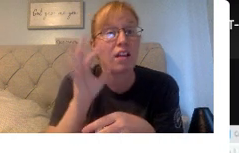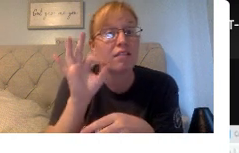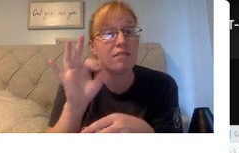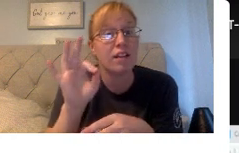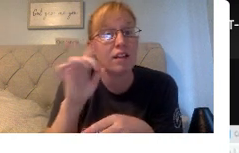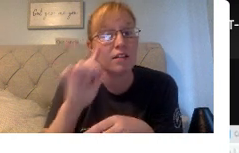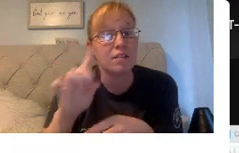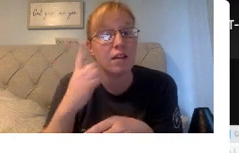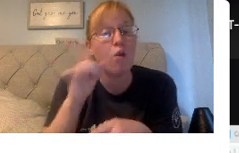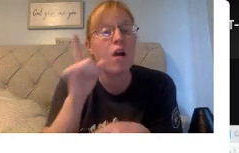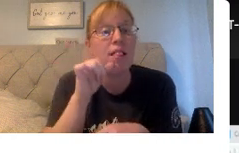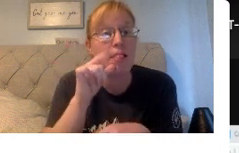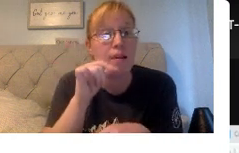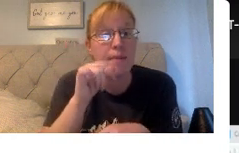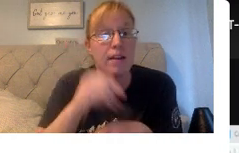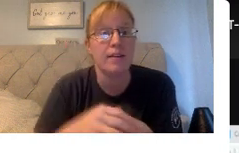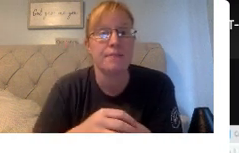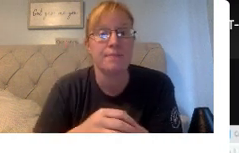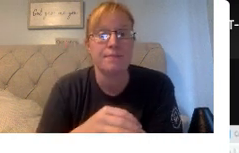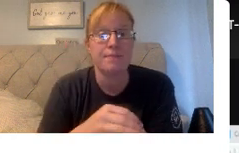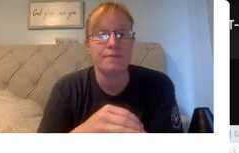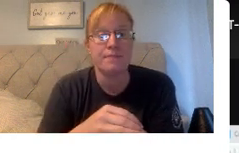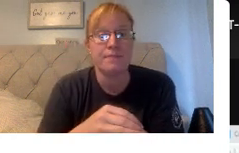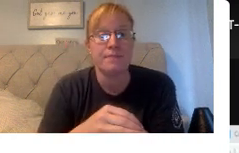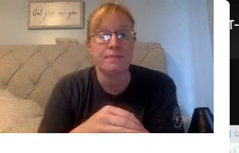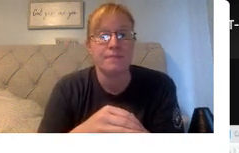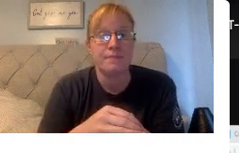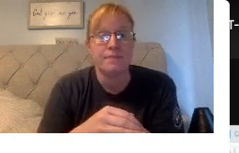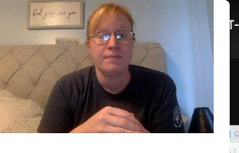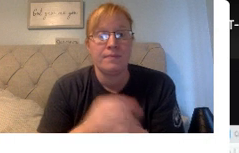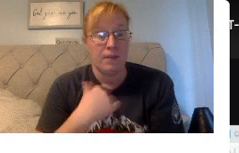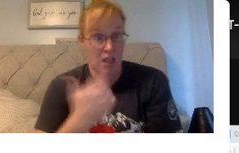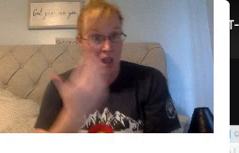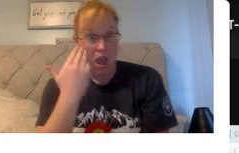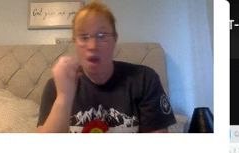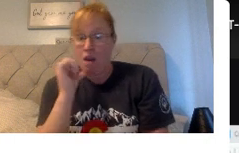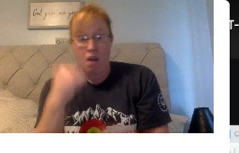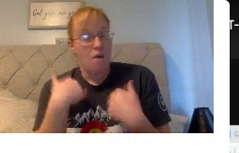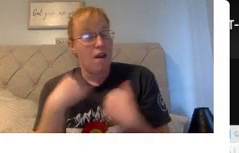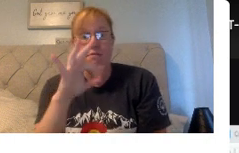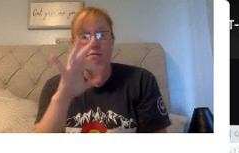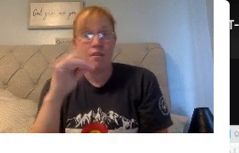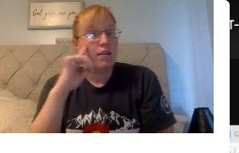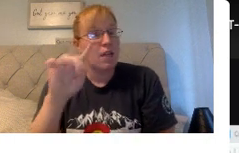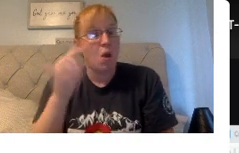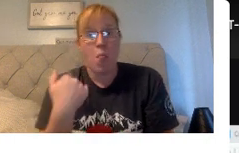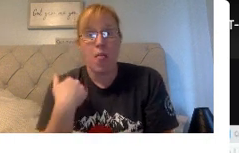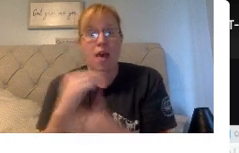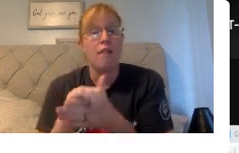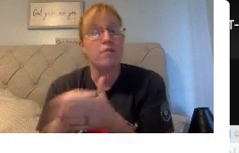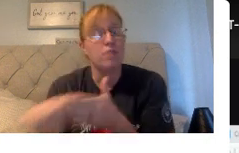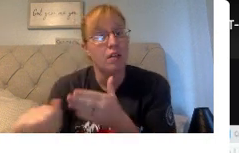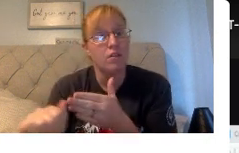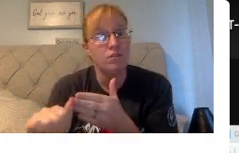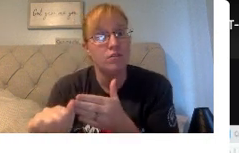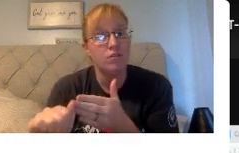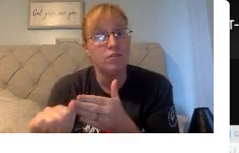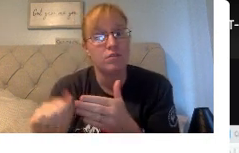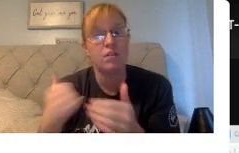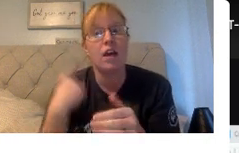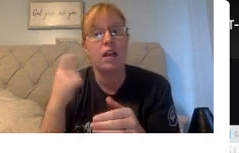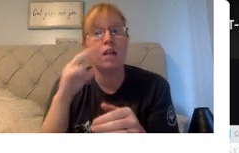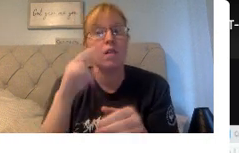lemonade. Okay, so I know that I don't have 99 cents. I only have dollars. I